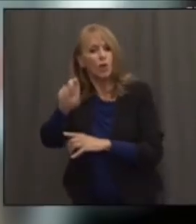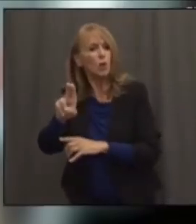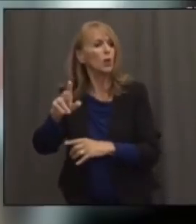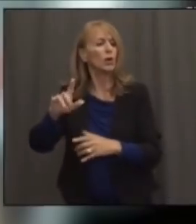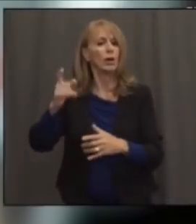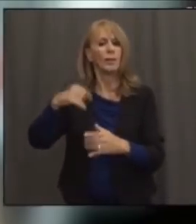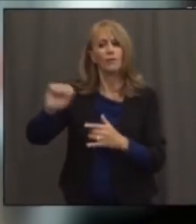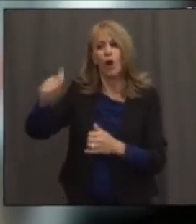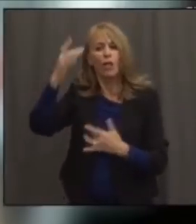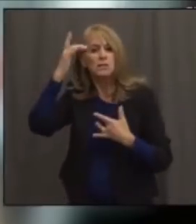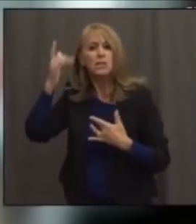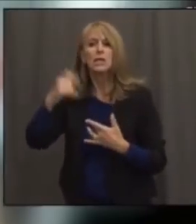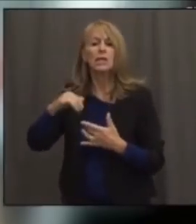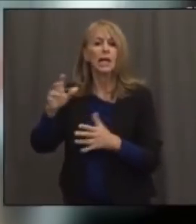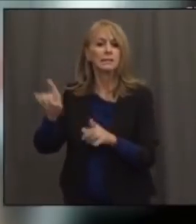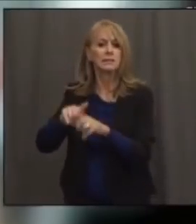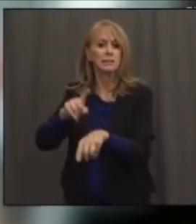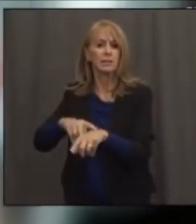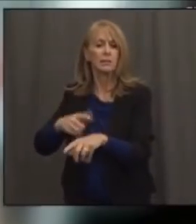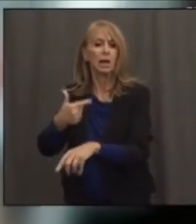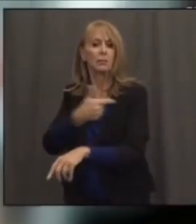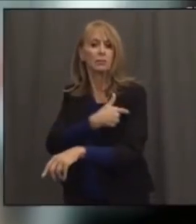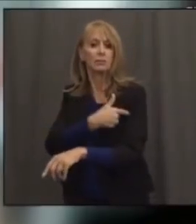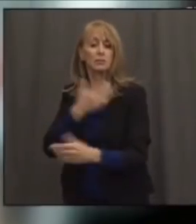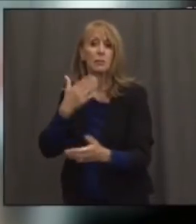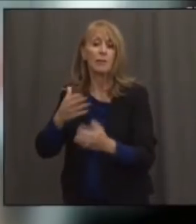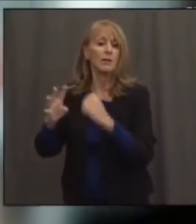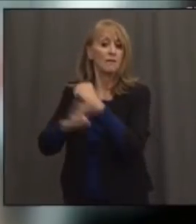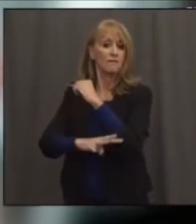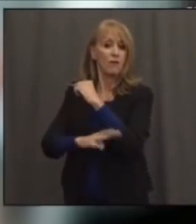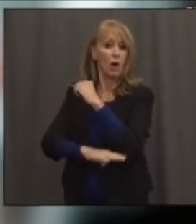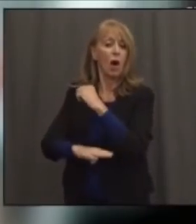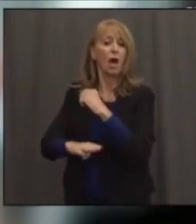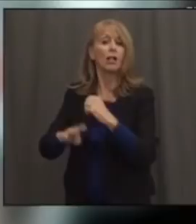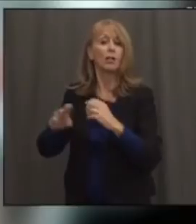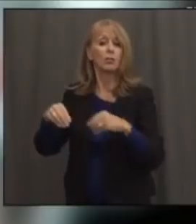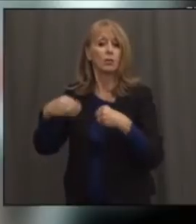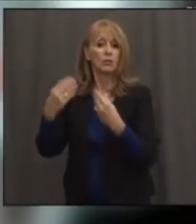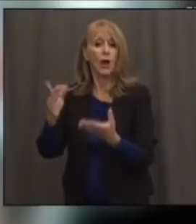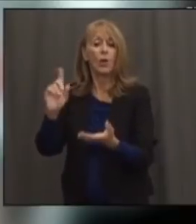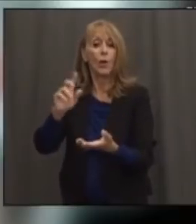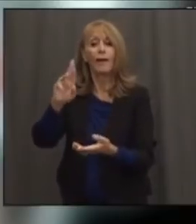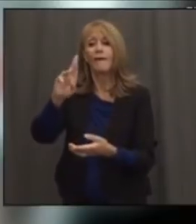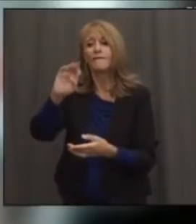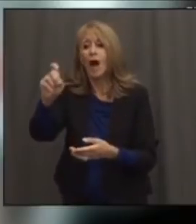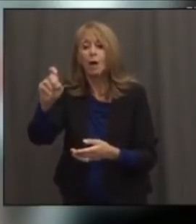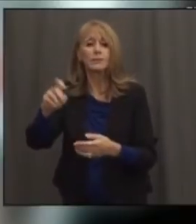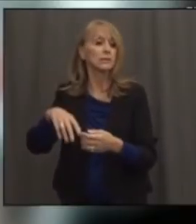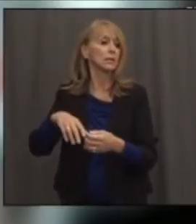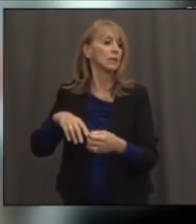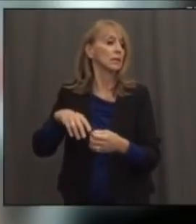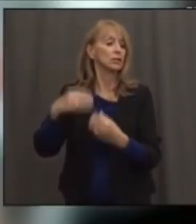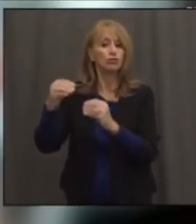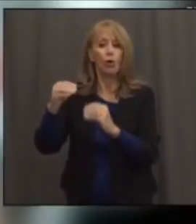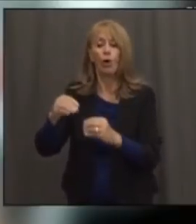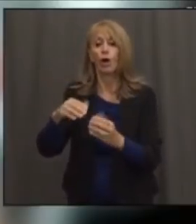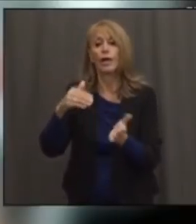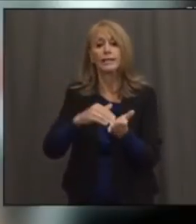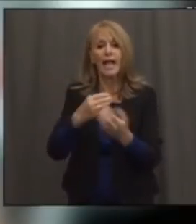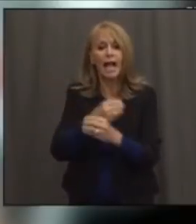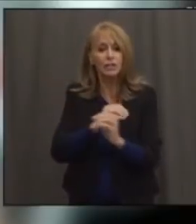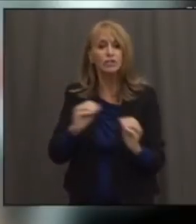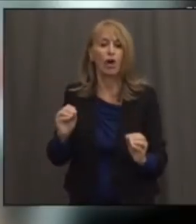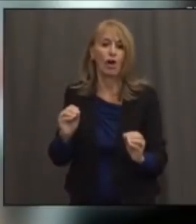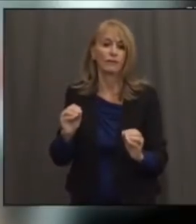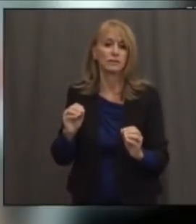touch points to deliver it. Remember, probably going into the fall, we're going to be delivering these vaccines in pharmacies and doctors' offices. The companies are working on smaller